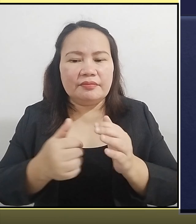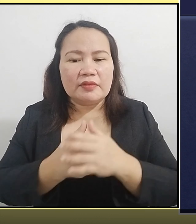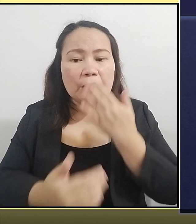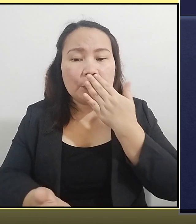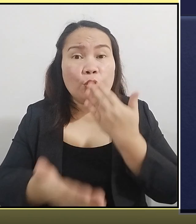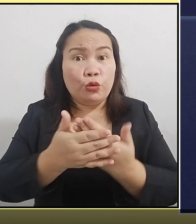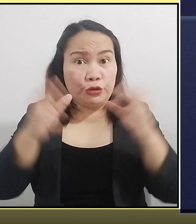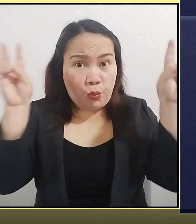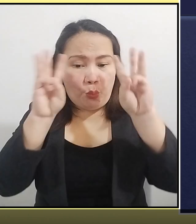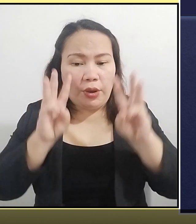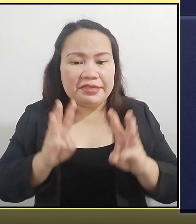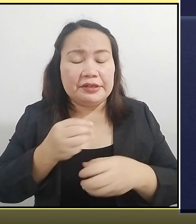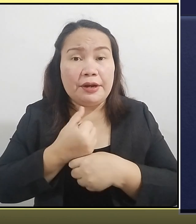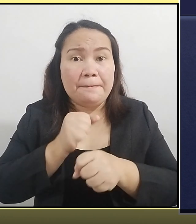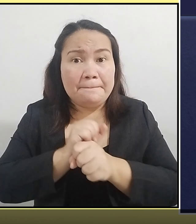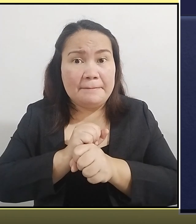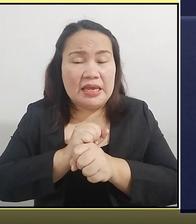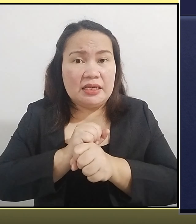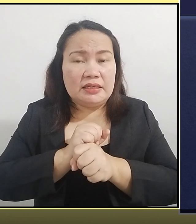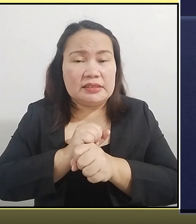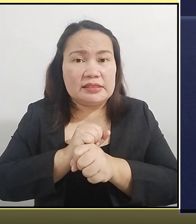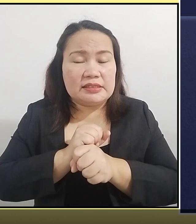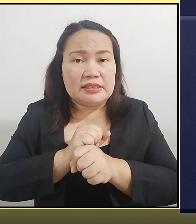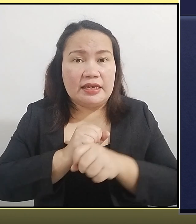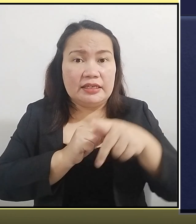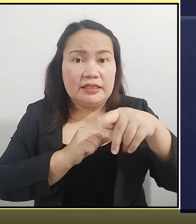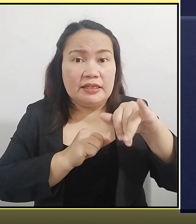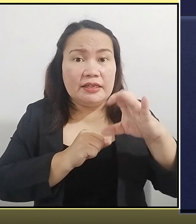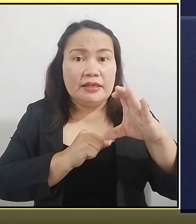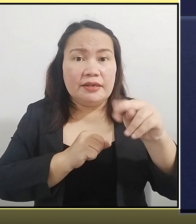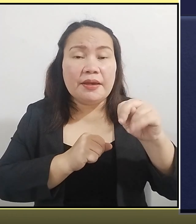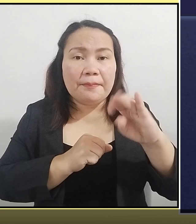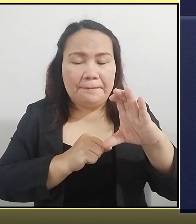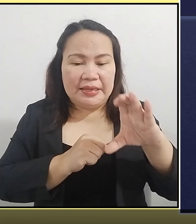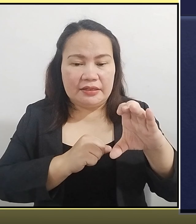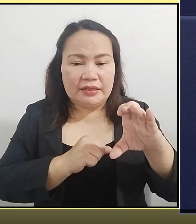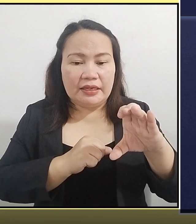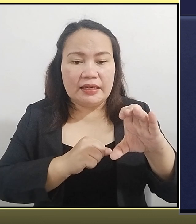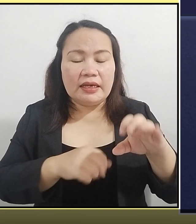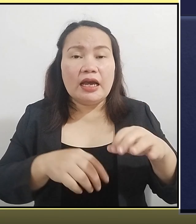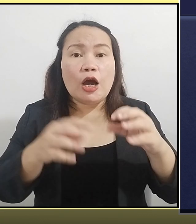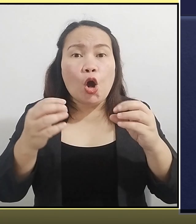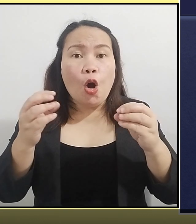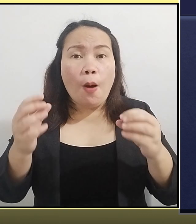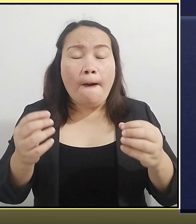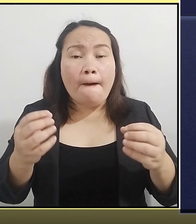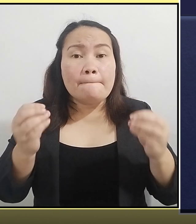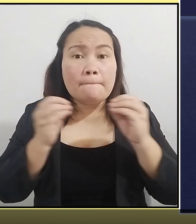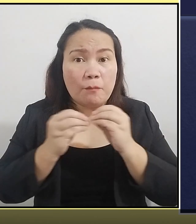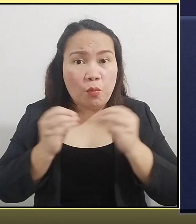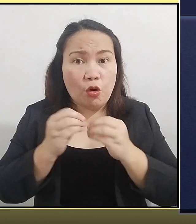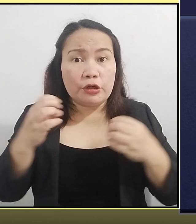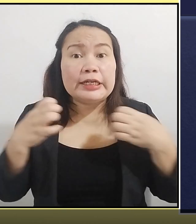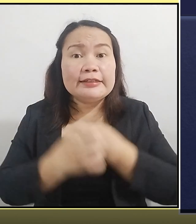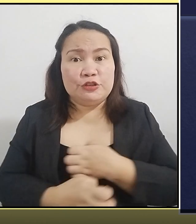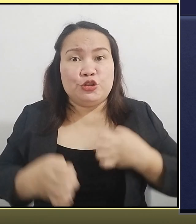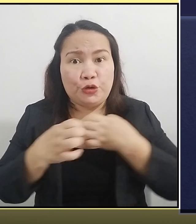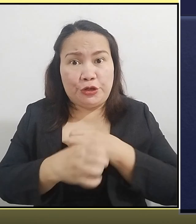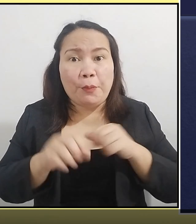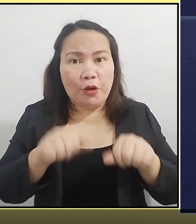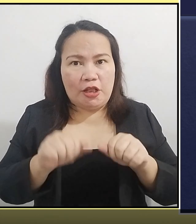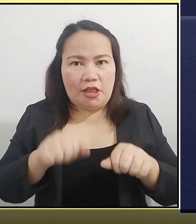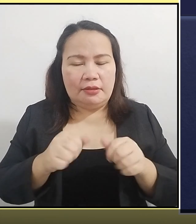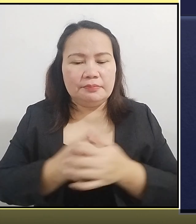more enjoyable. So, kapag merong good weather, this is your hypothesis, then